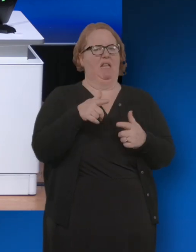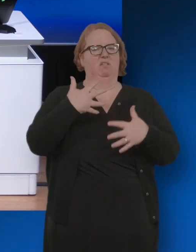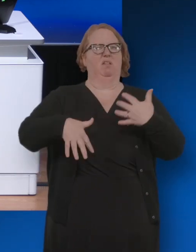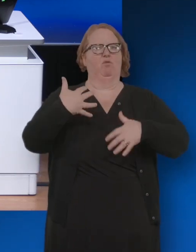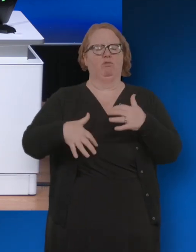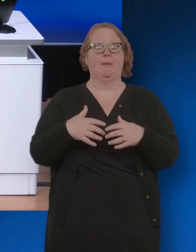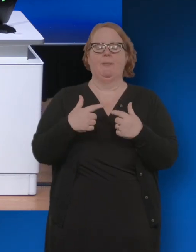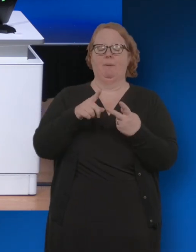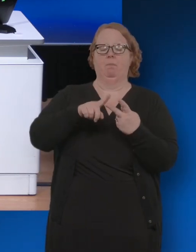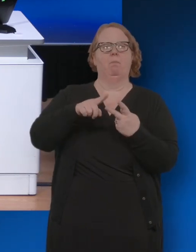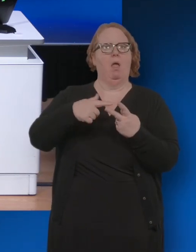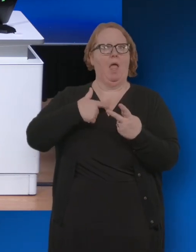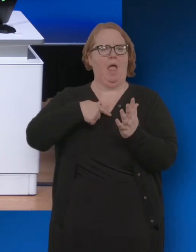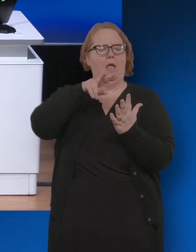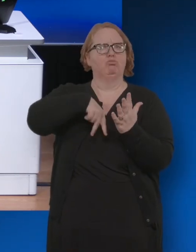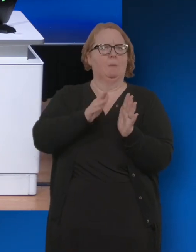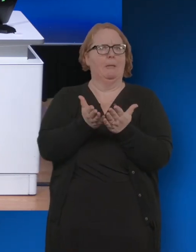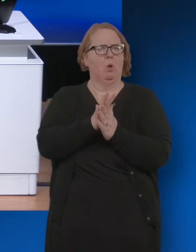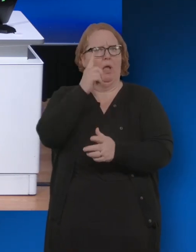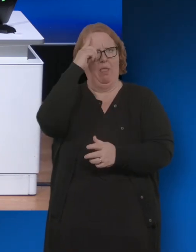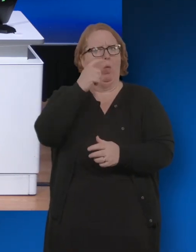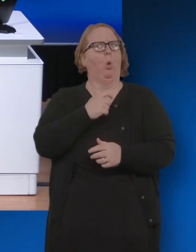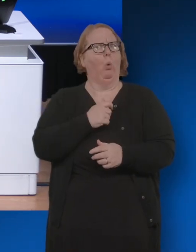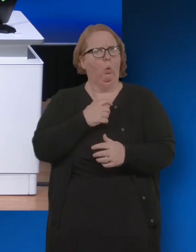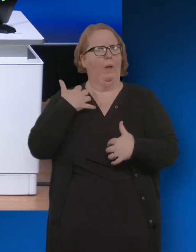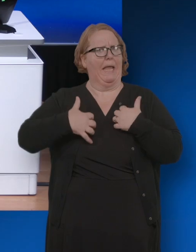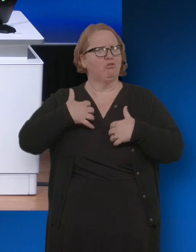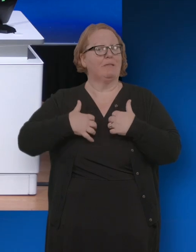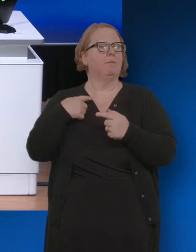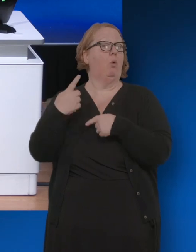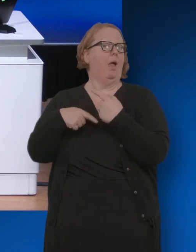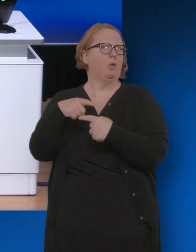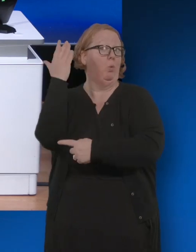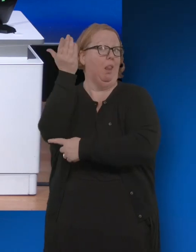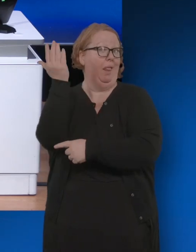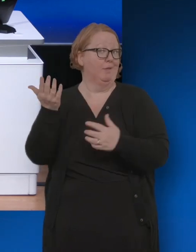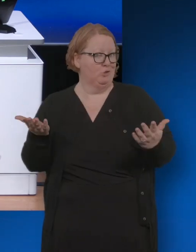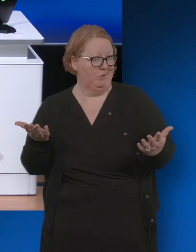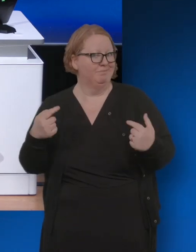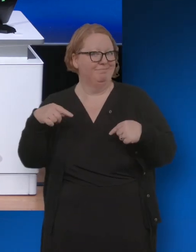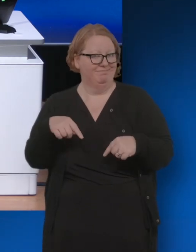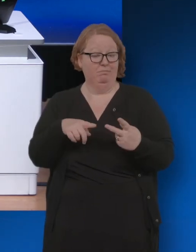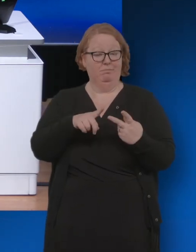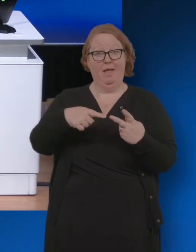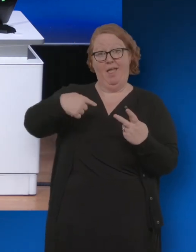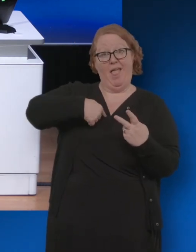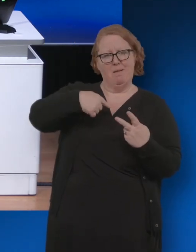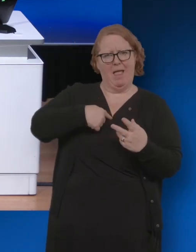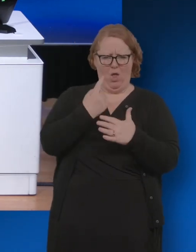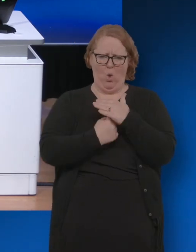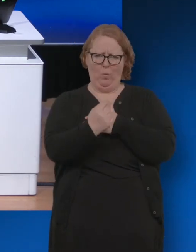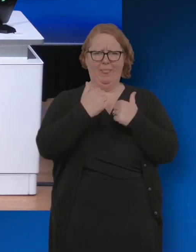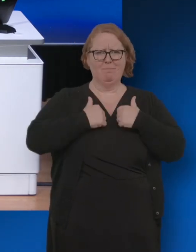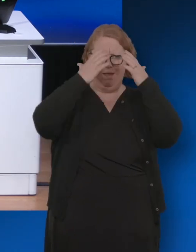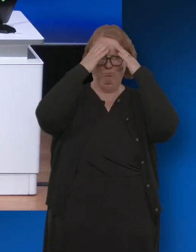I read and thought, oh, this would be a very interesting subject for an annual lecture, was Am I Just